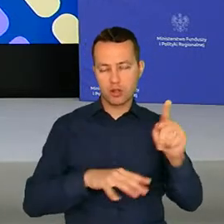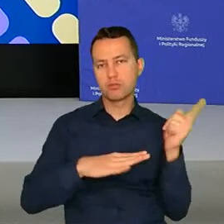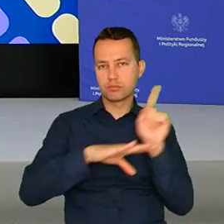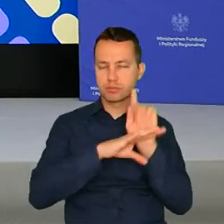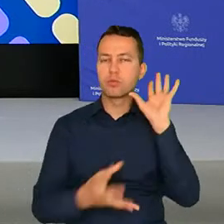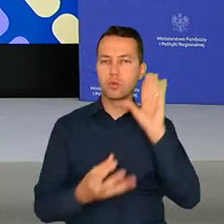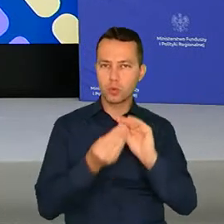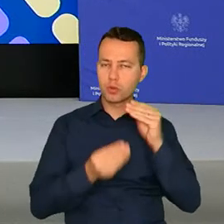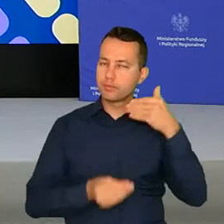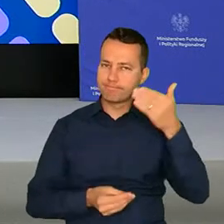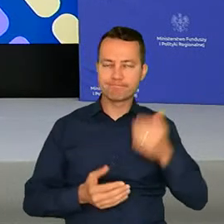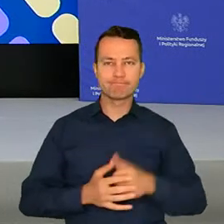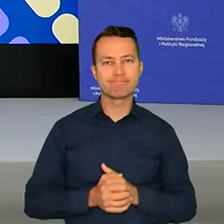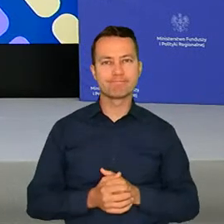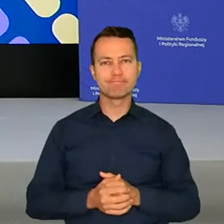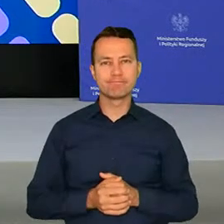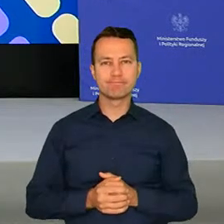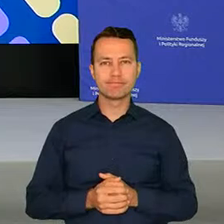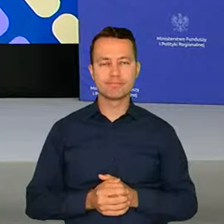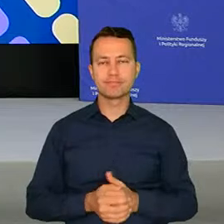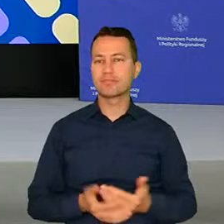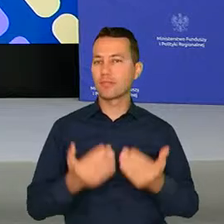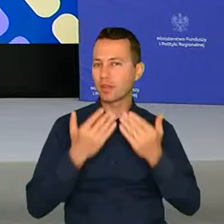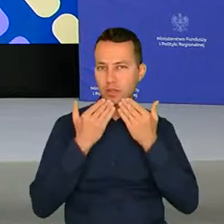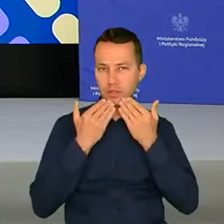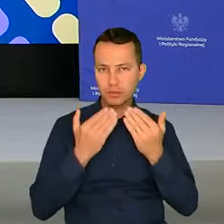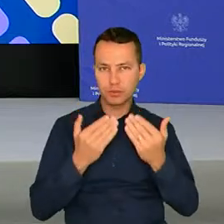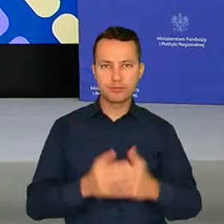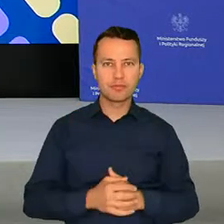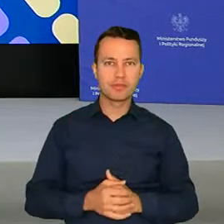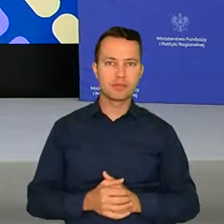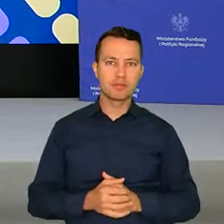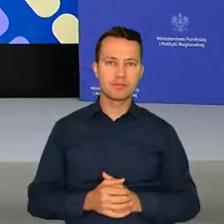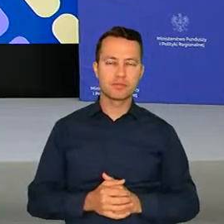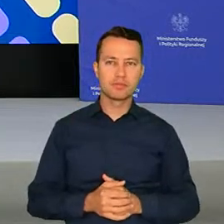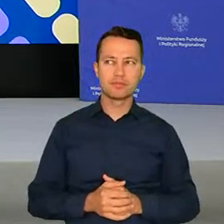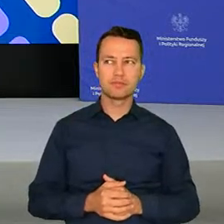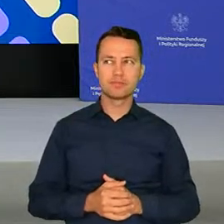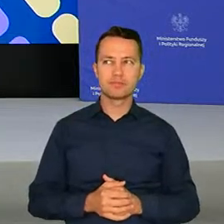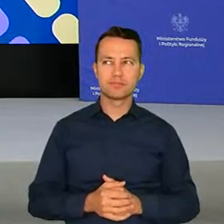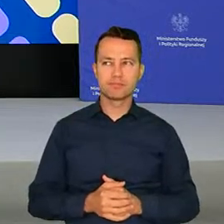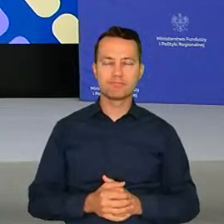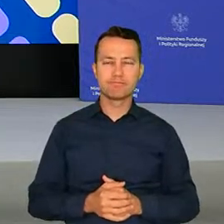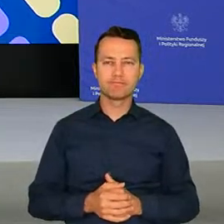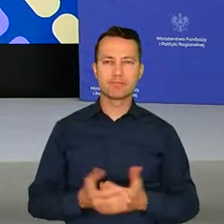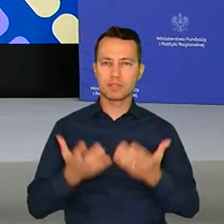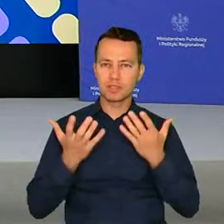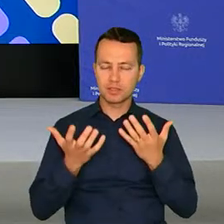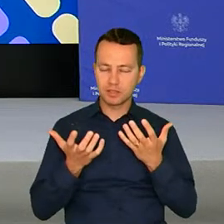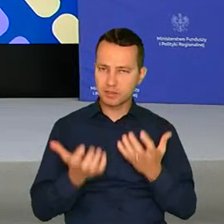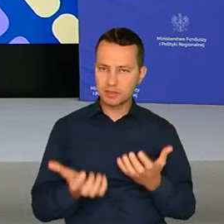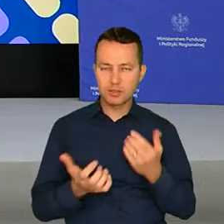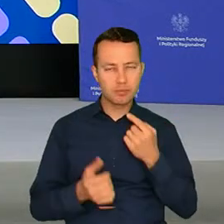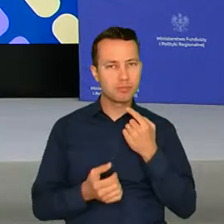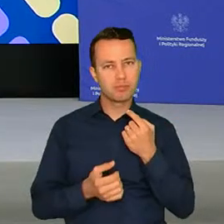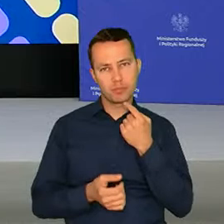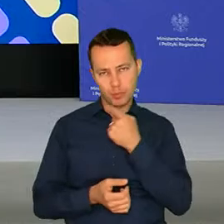Thank you very much. I would like to thank all speakers today.